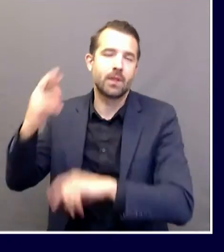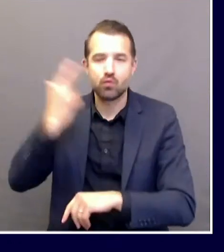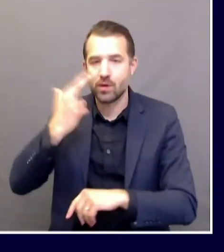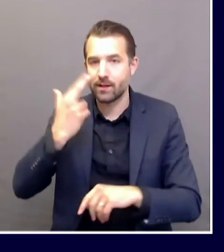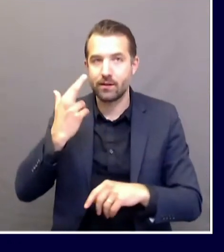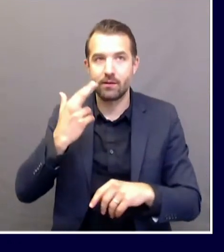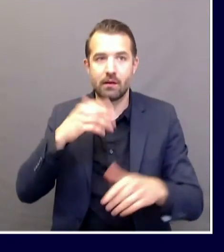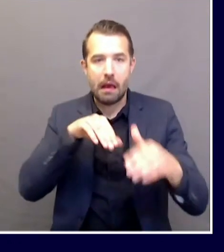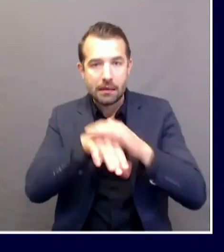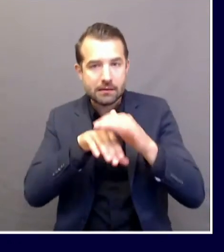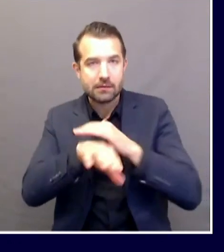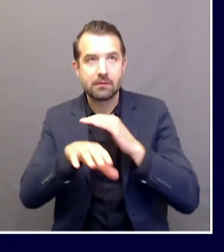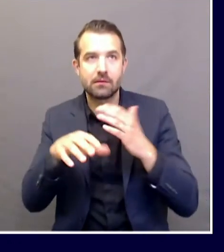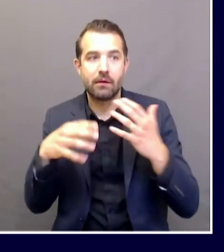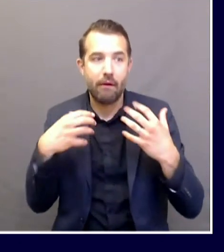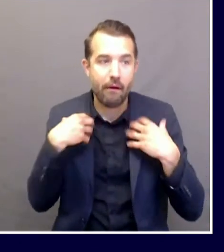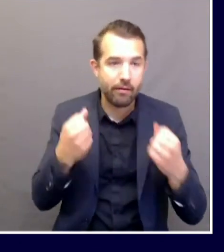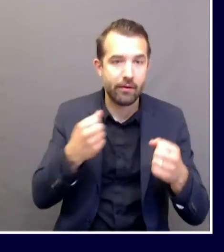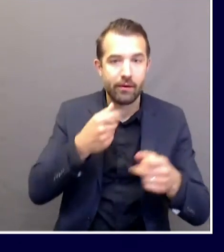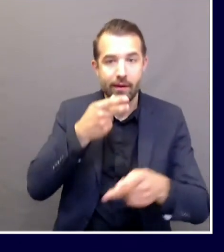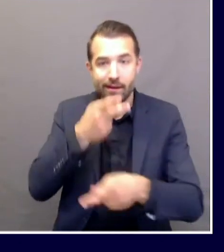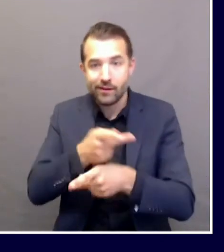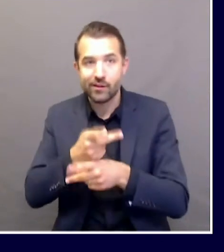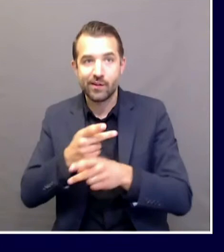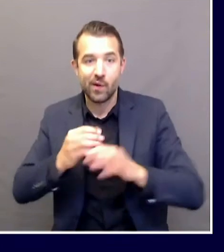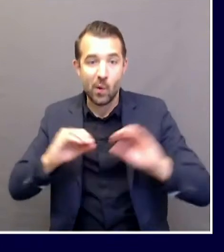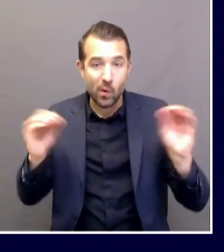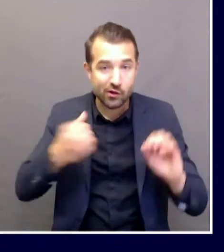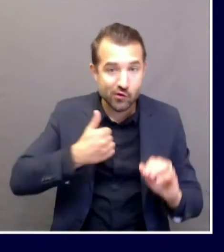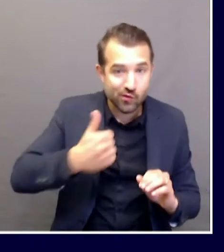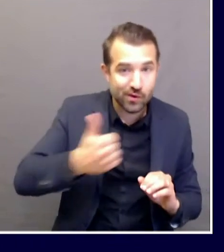with independent pharmacies in particular to make those happen.